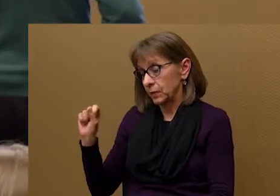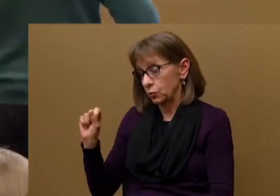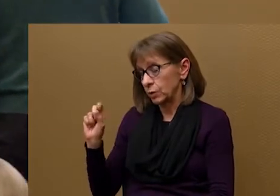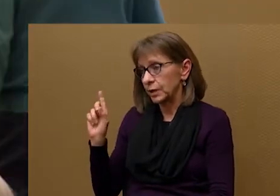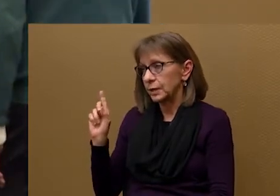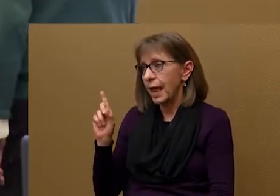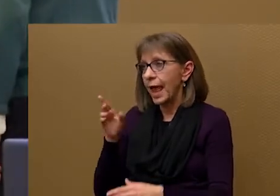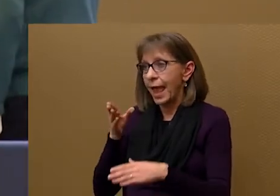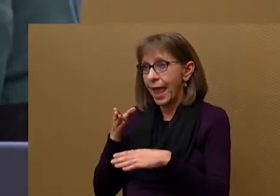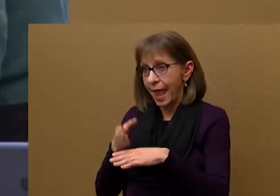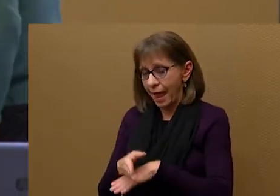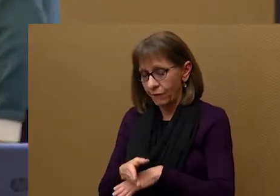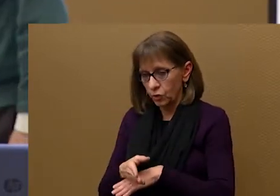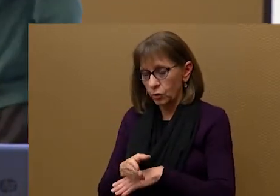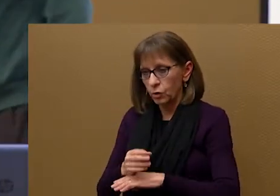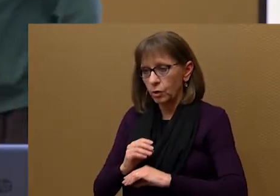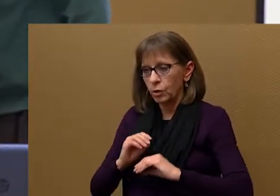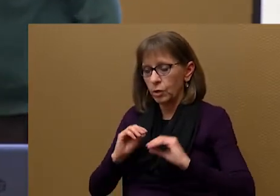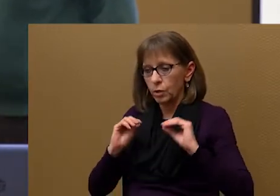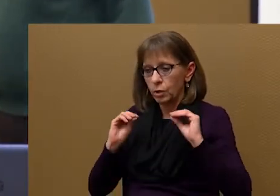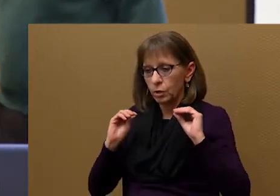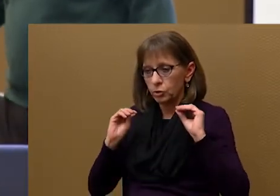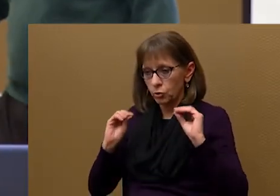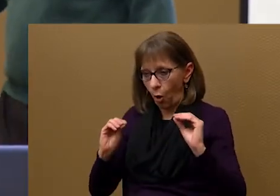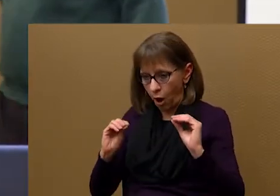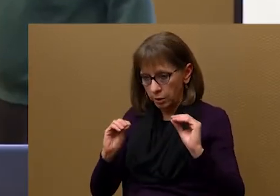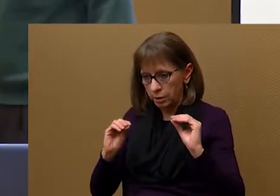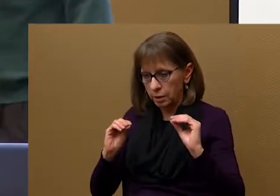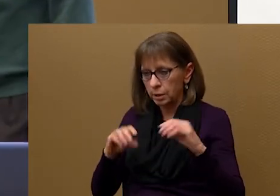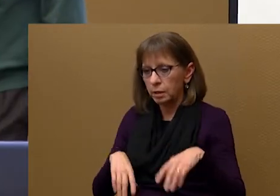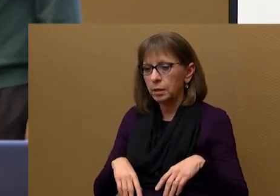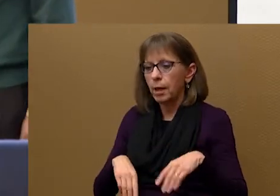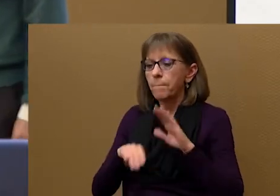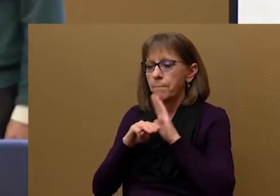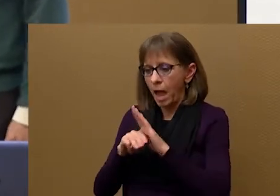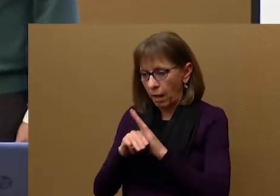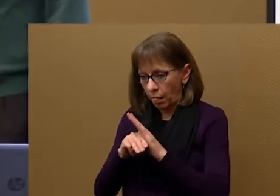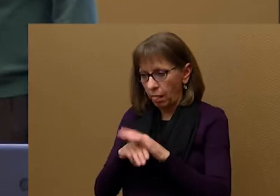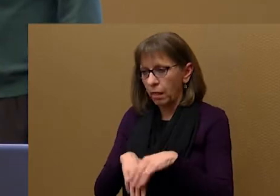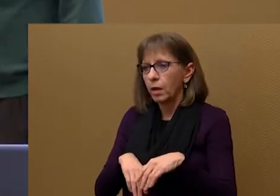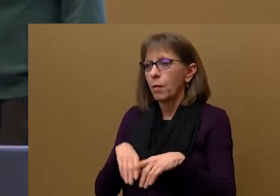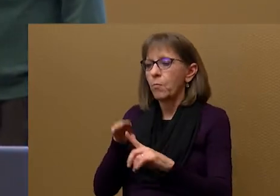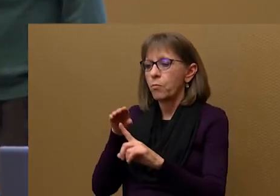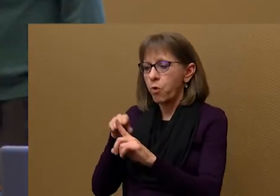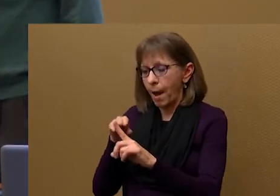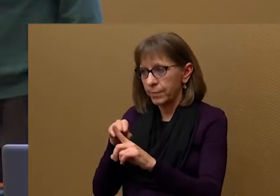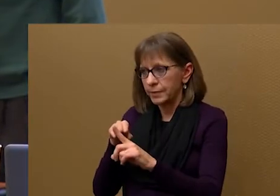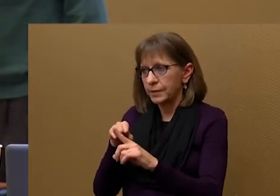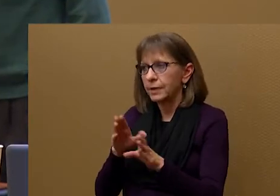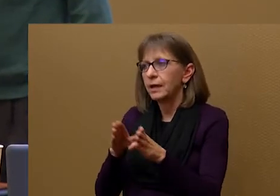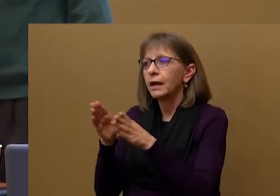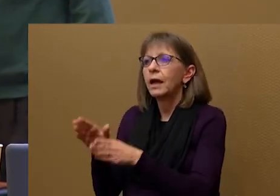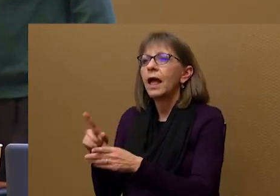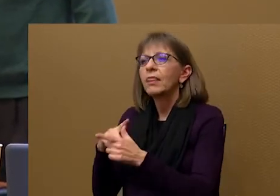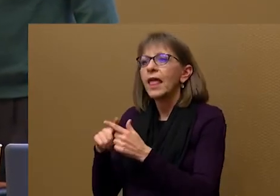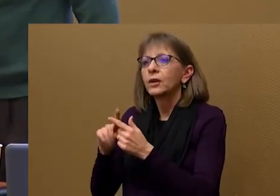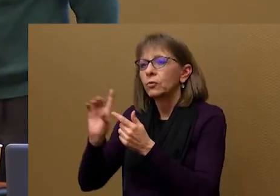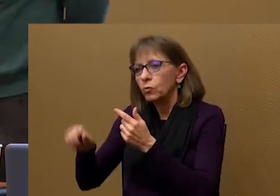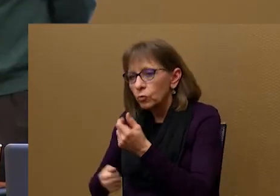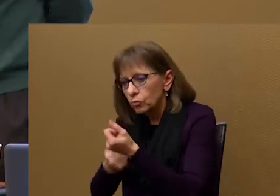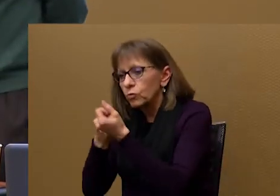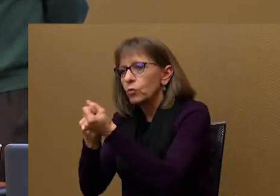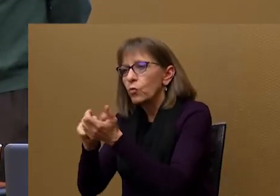that after they taught, they modeled, they prompt, there was also a reinforcement